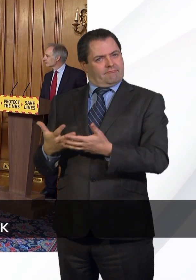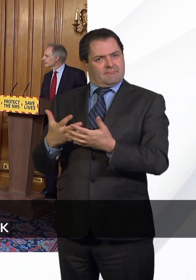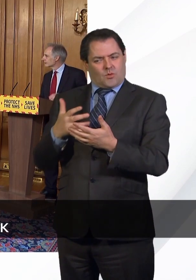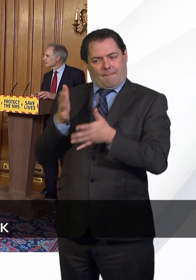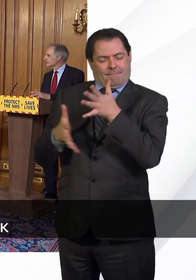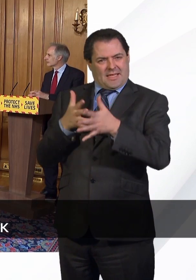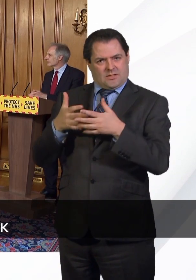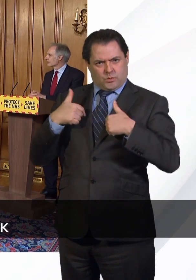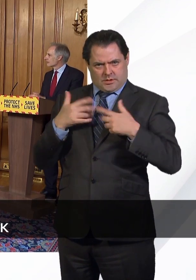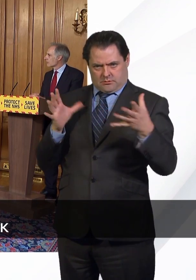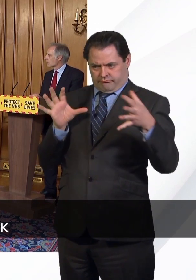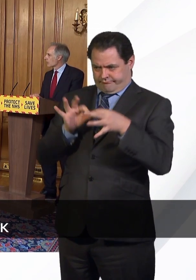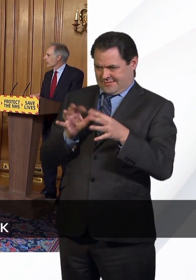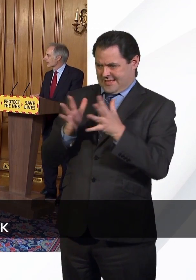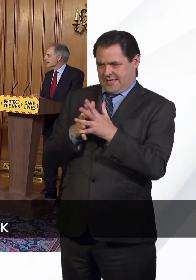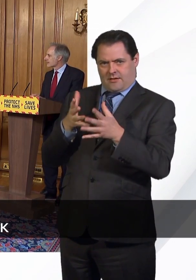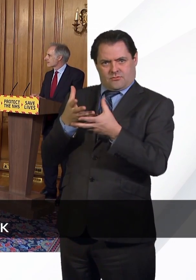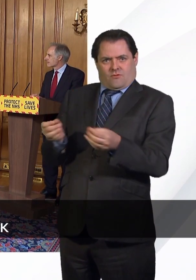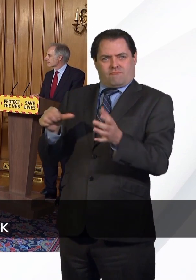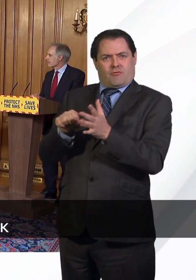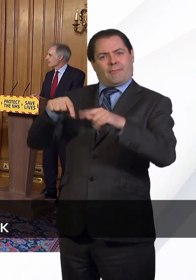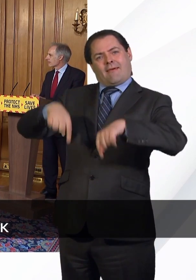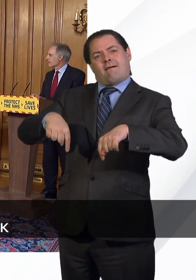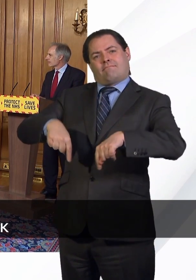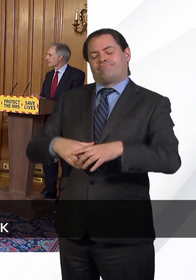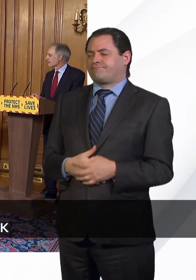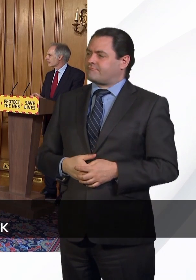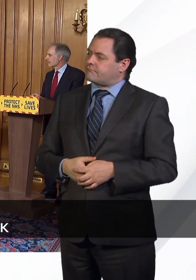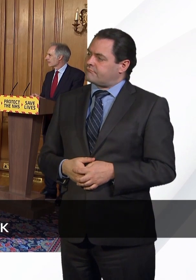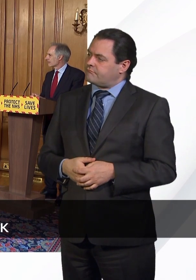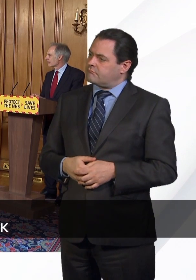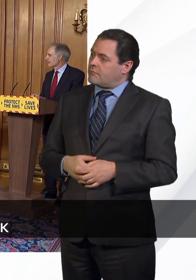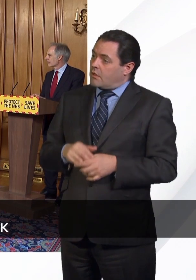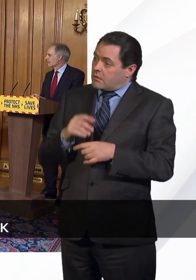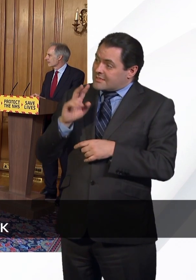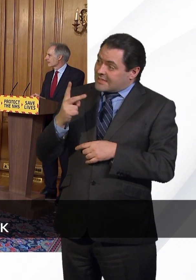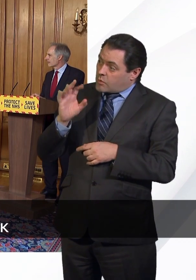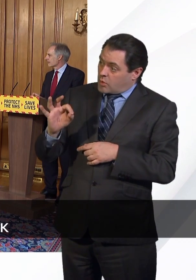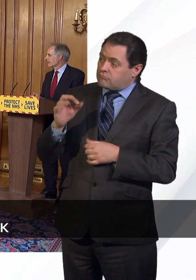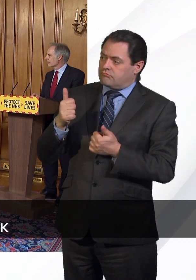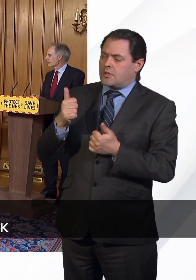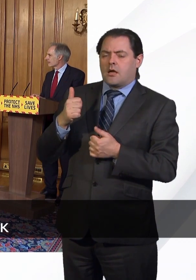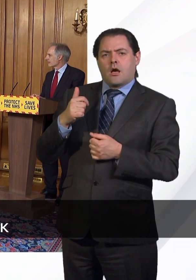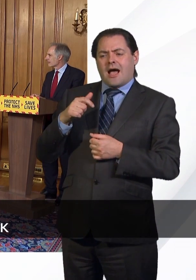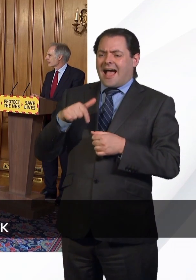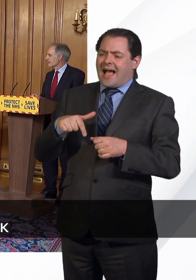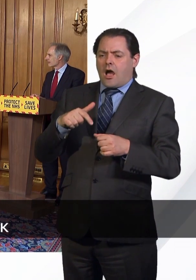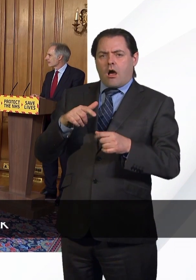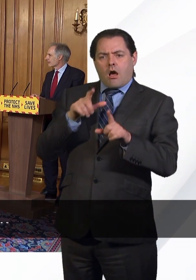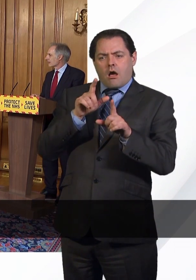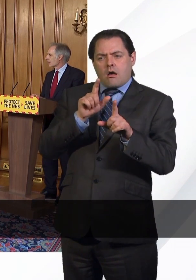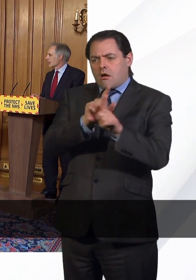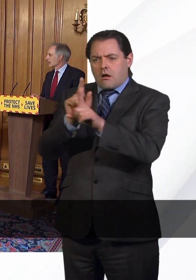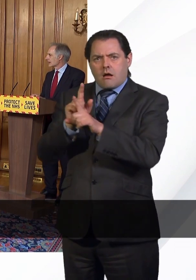quick follow-up question? Are we caught in something of a catch-22 with contact tracing? And as I understand it, the numbers